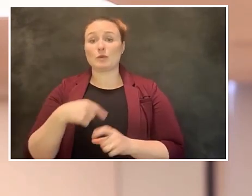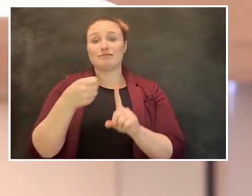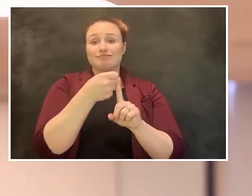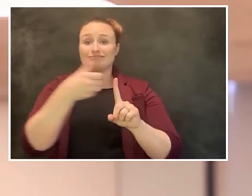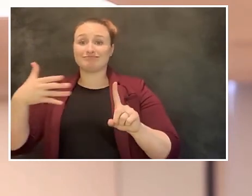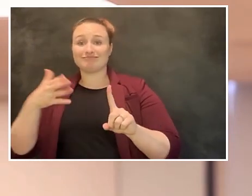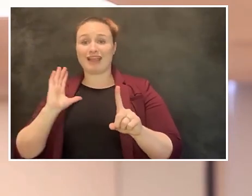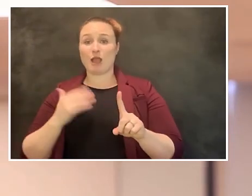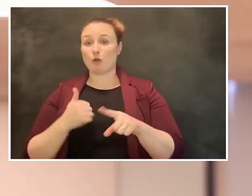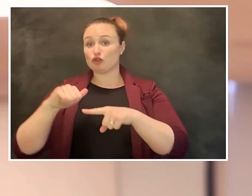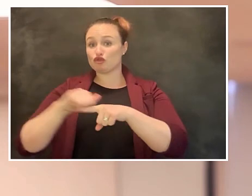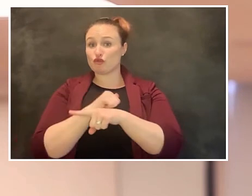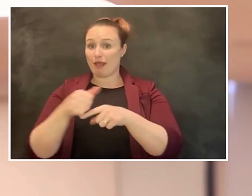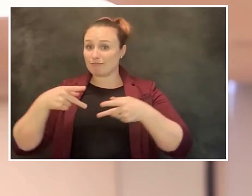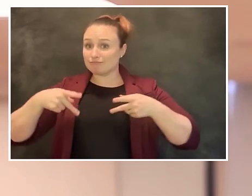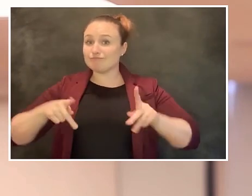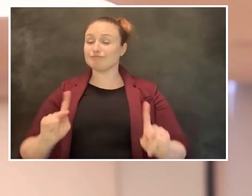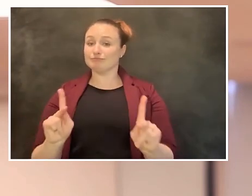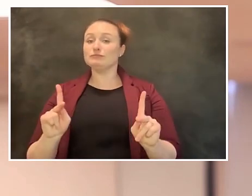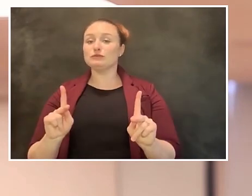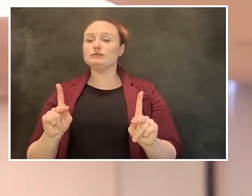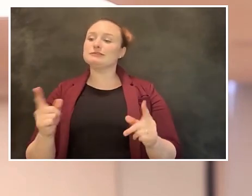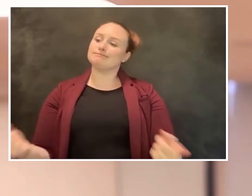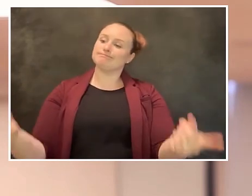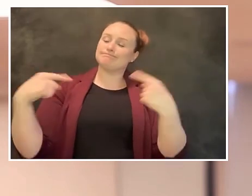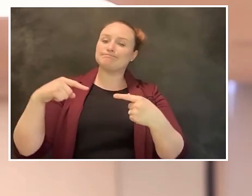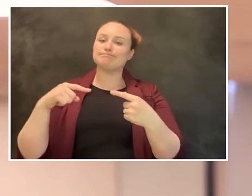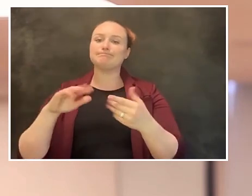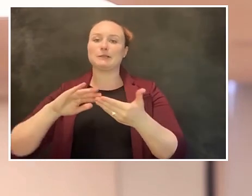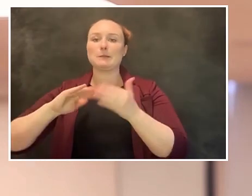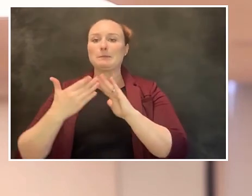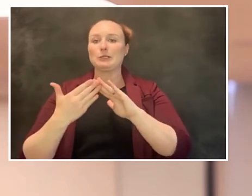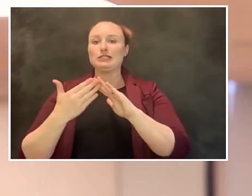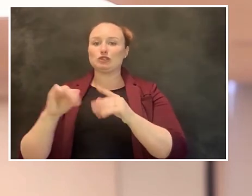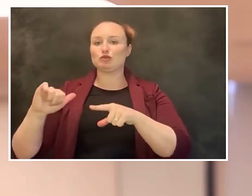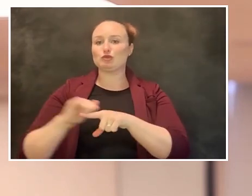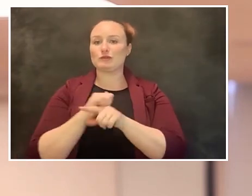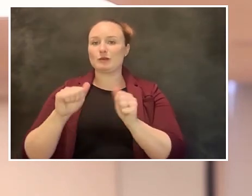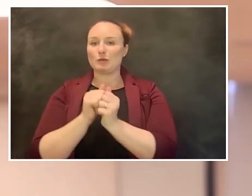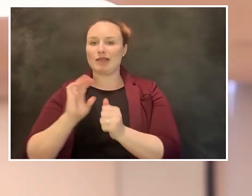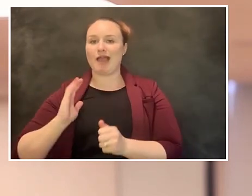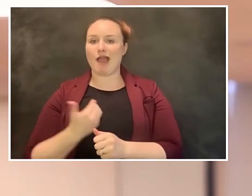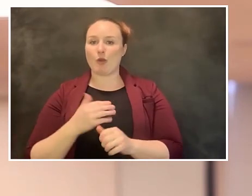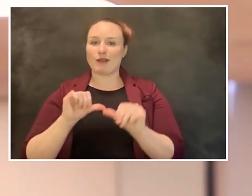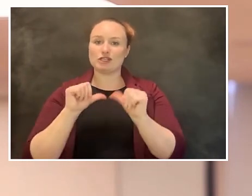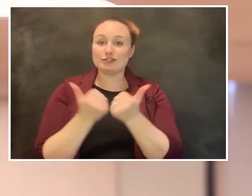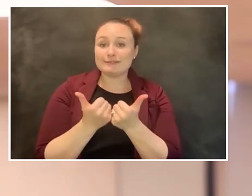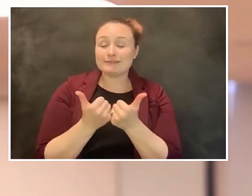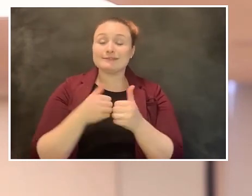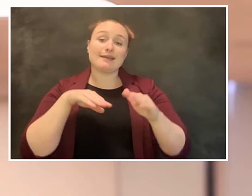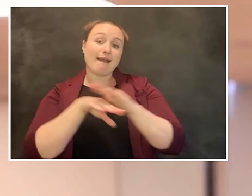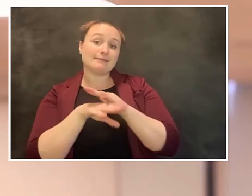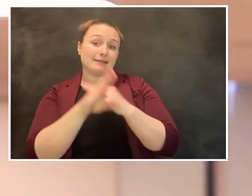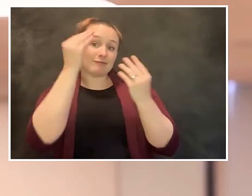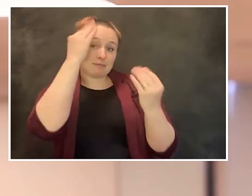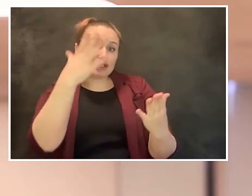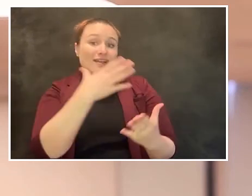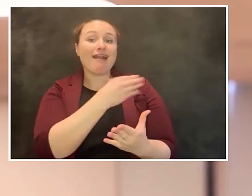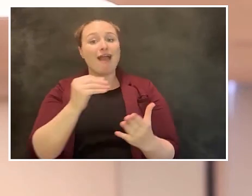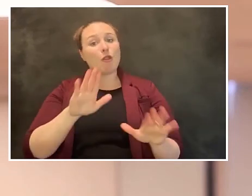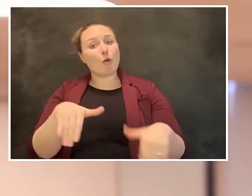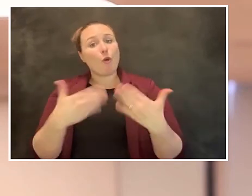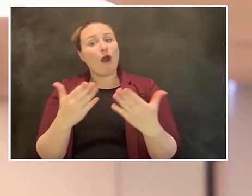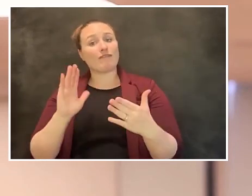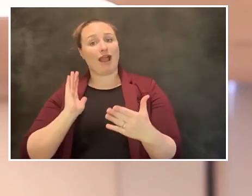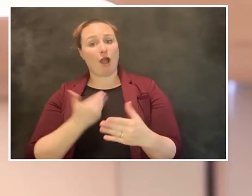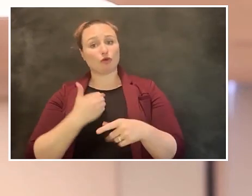to include more opportunities for the community members to train with our agency, to access information, and to offer trainings and